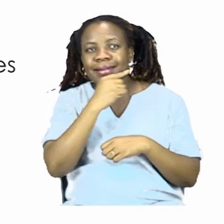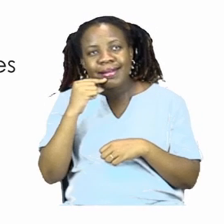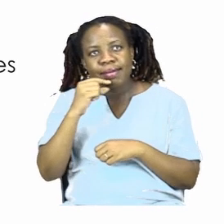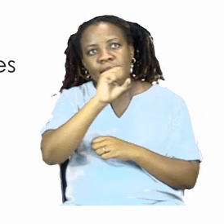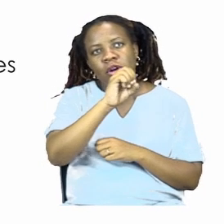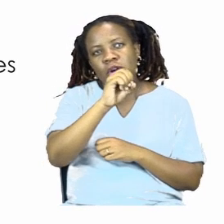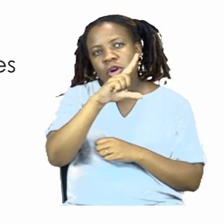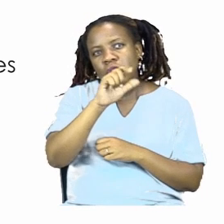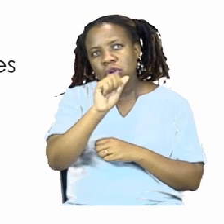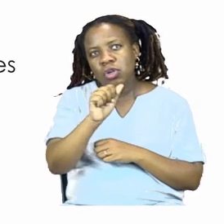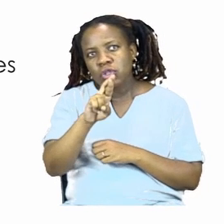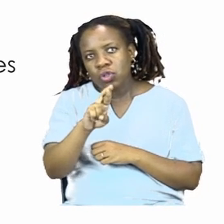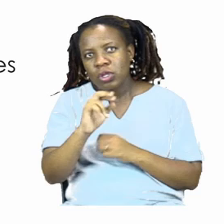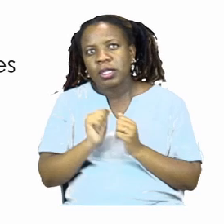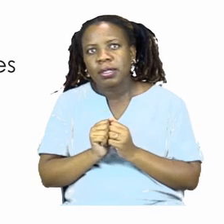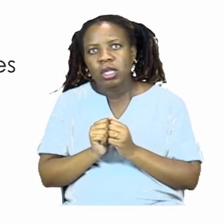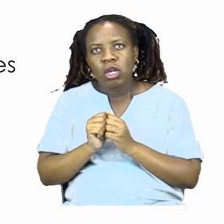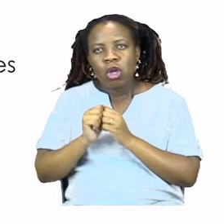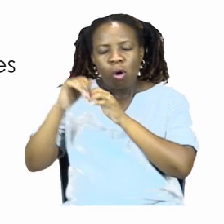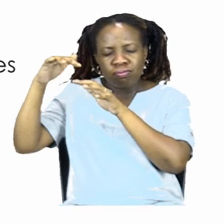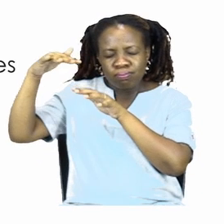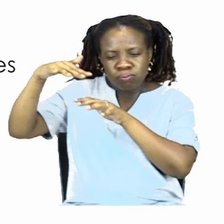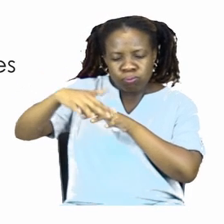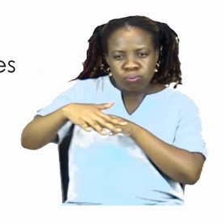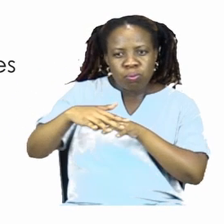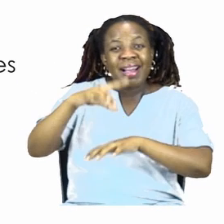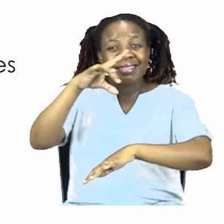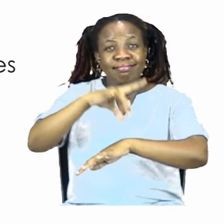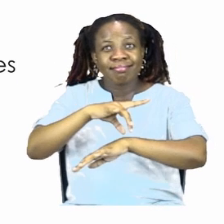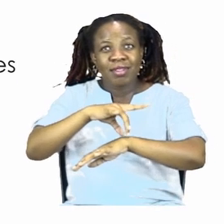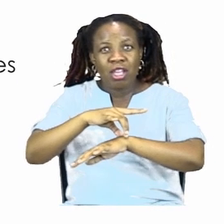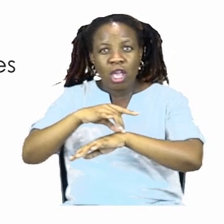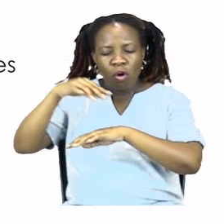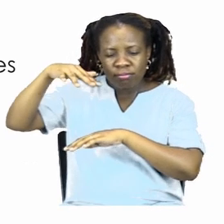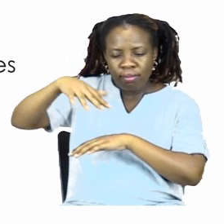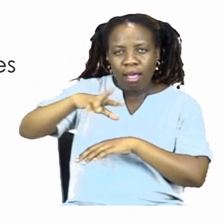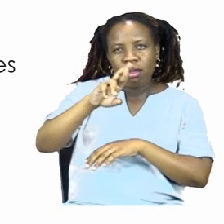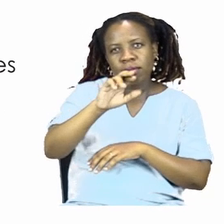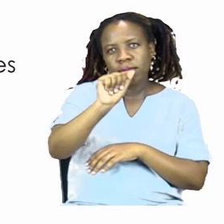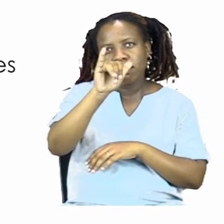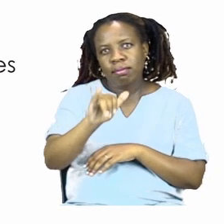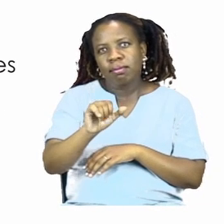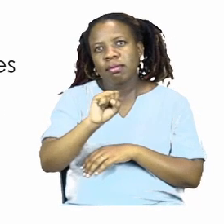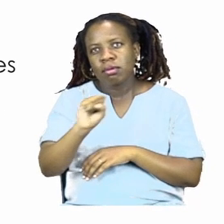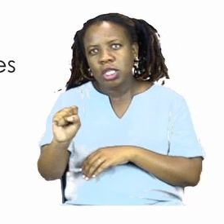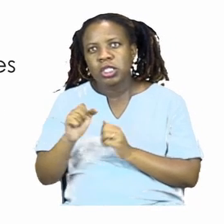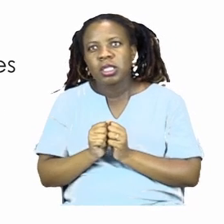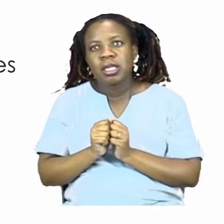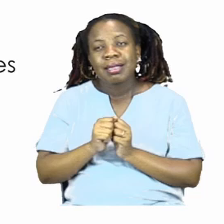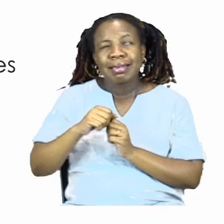energy. It travels to the earth in rays. The solar energy is used by